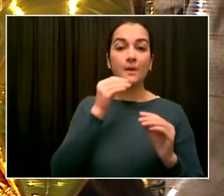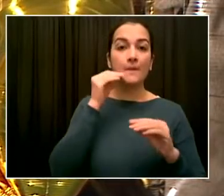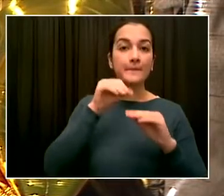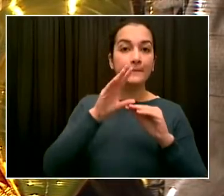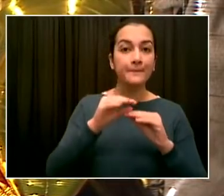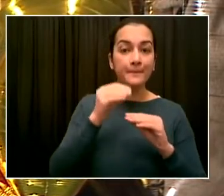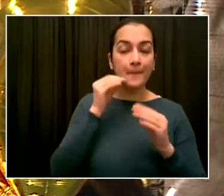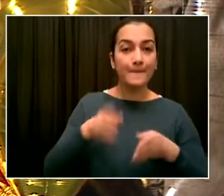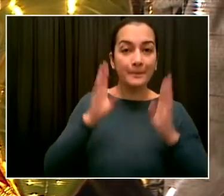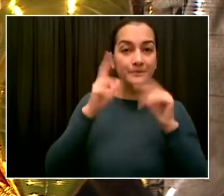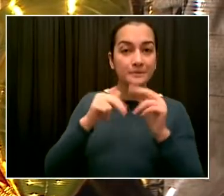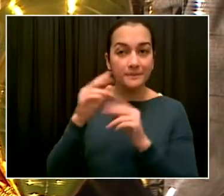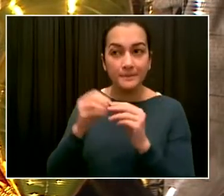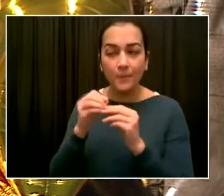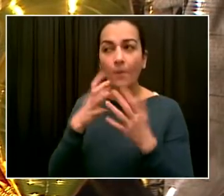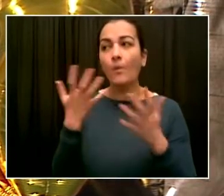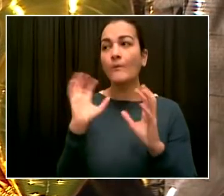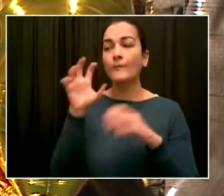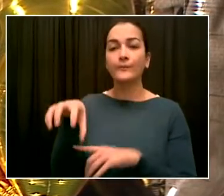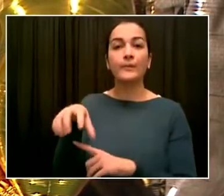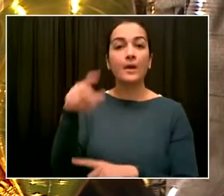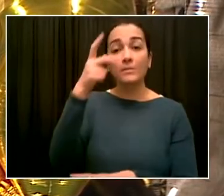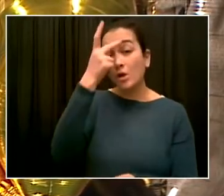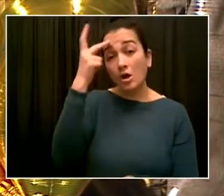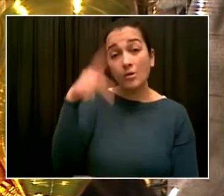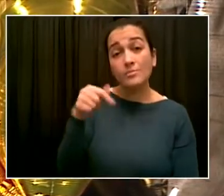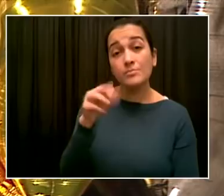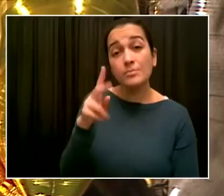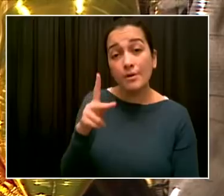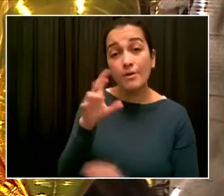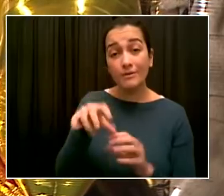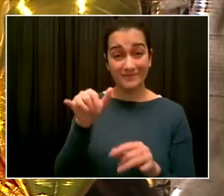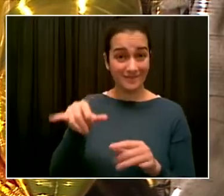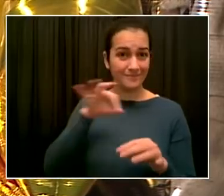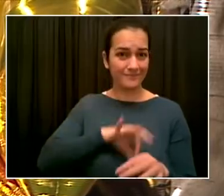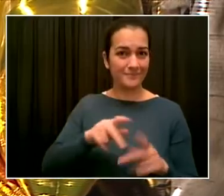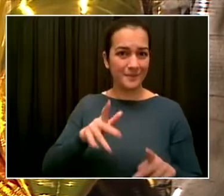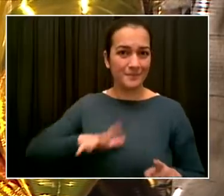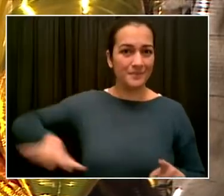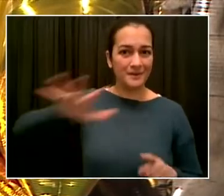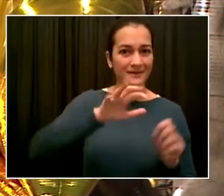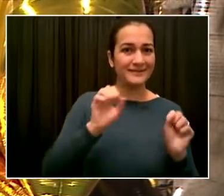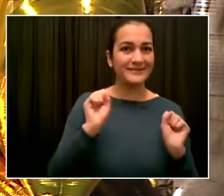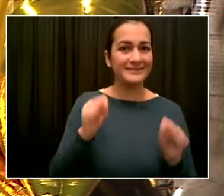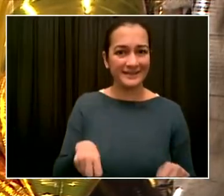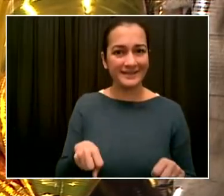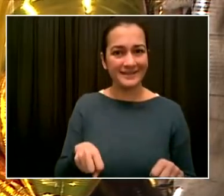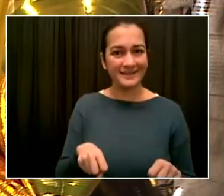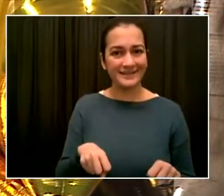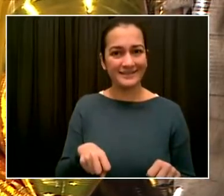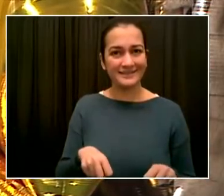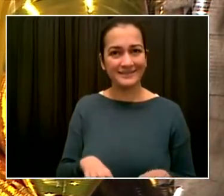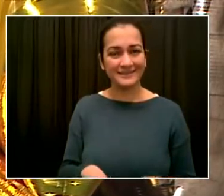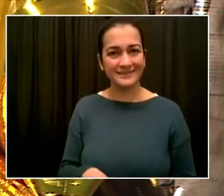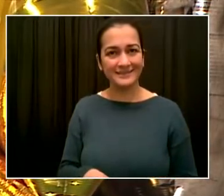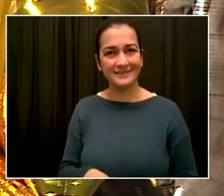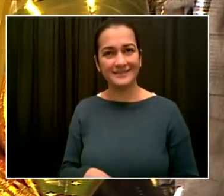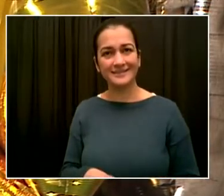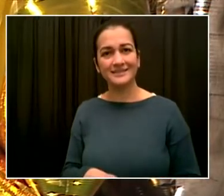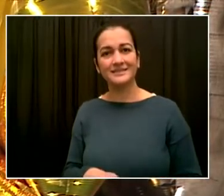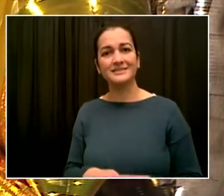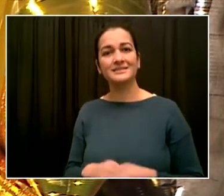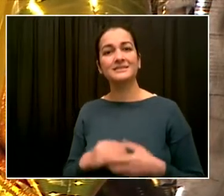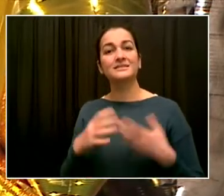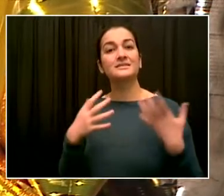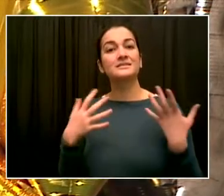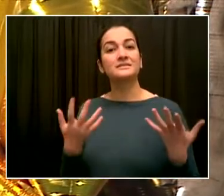isn't such a vision, the development shouldn't move forward. Or when it's too little of an impact, we up the ante.